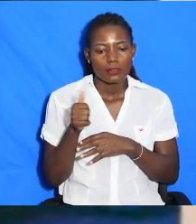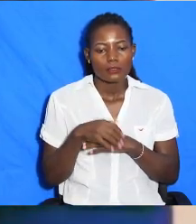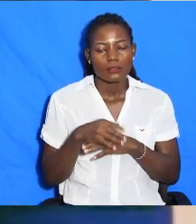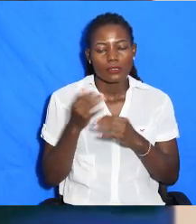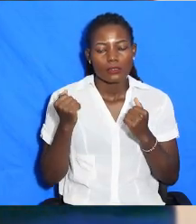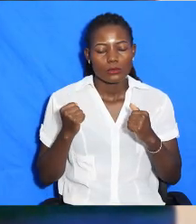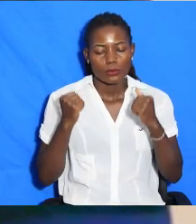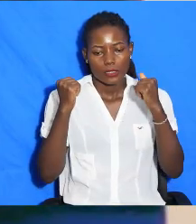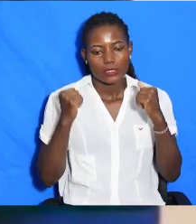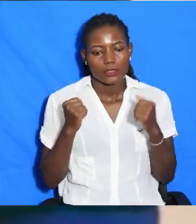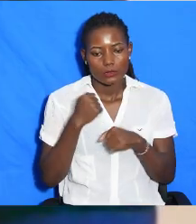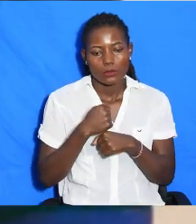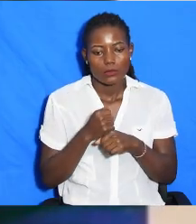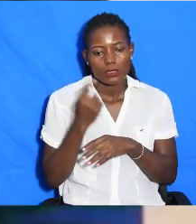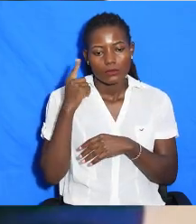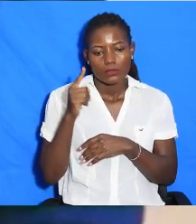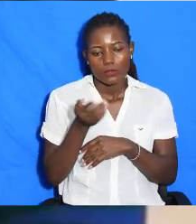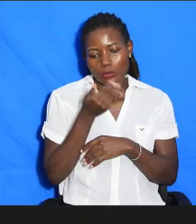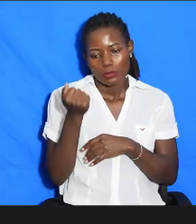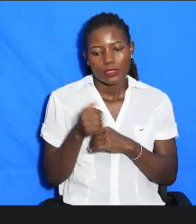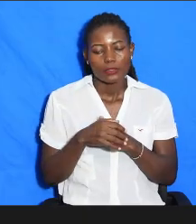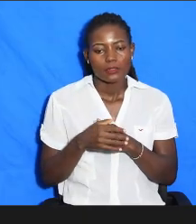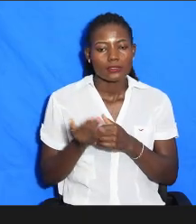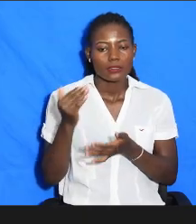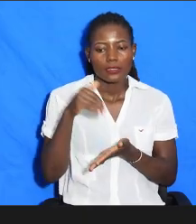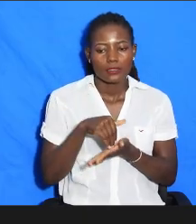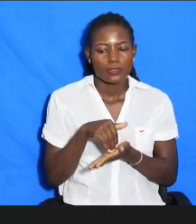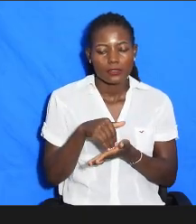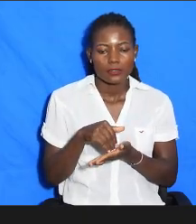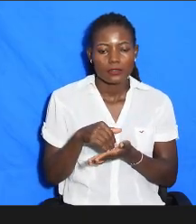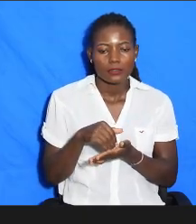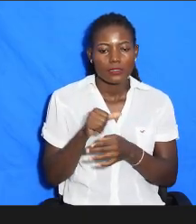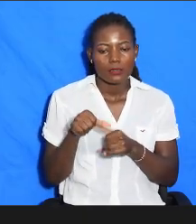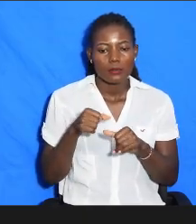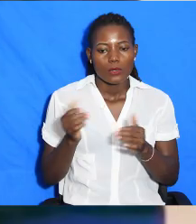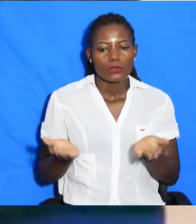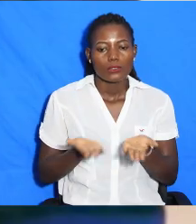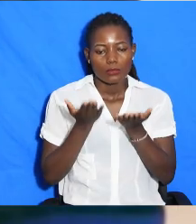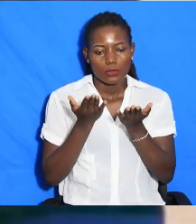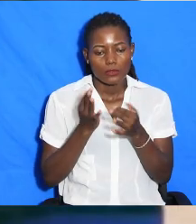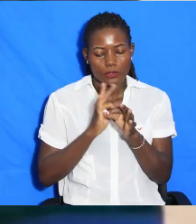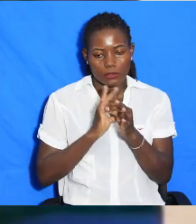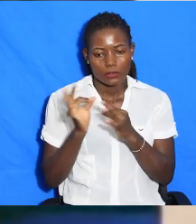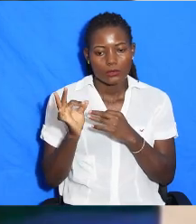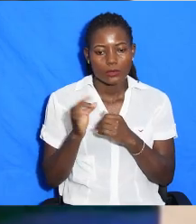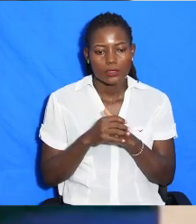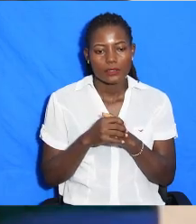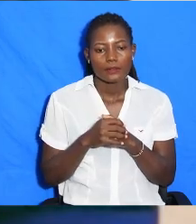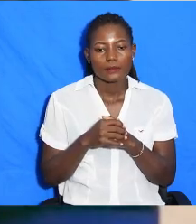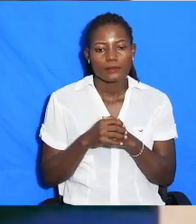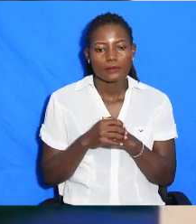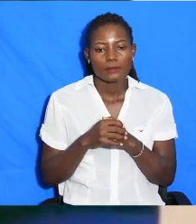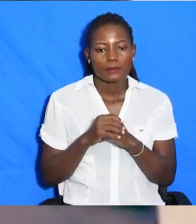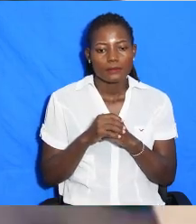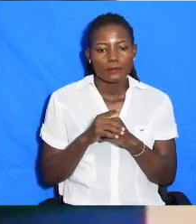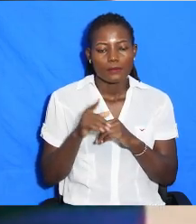weight works for you. And mm, again, in terms of even improving on speed, mm-hmm, uh,